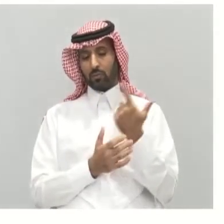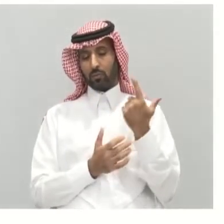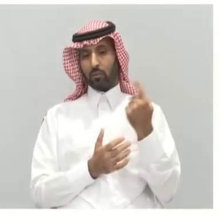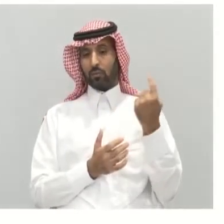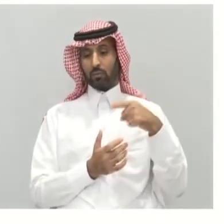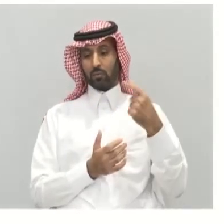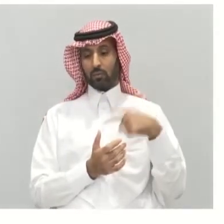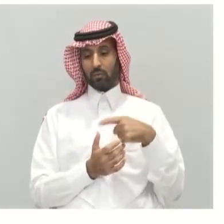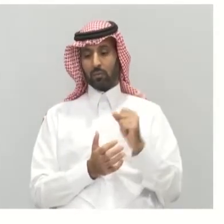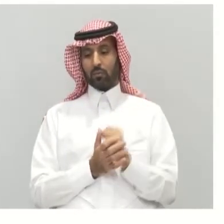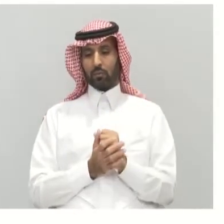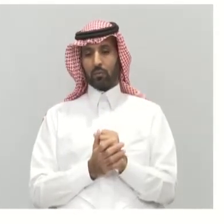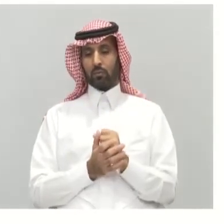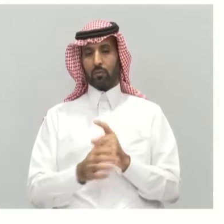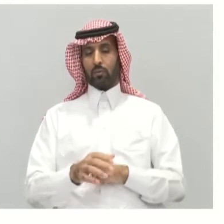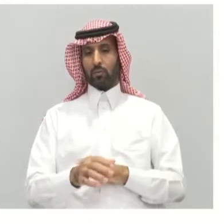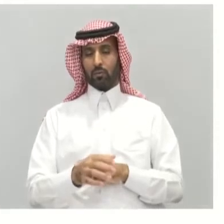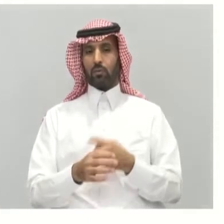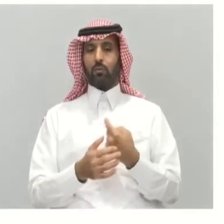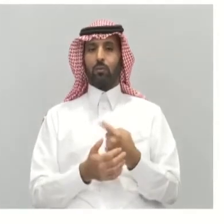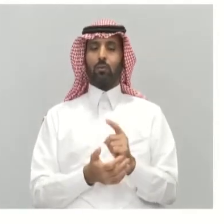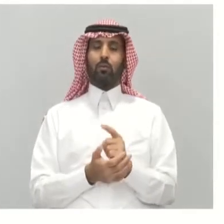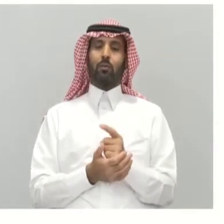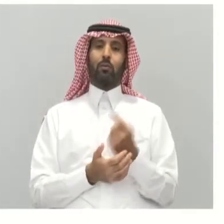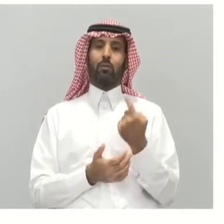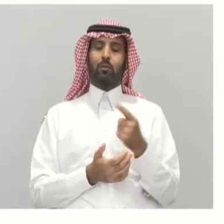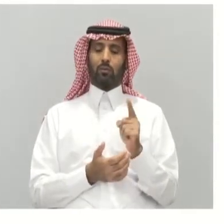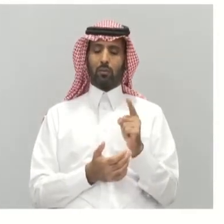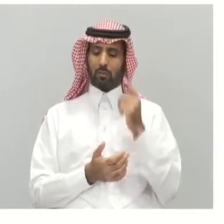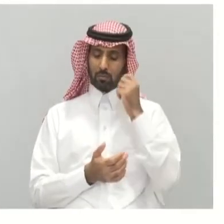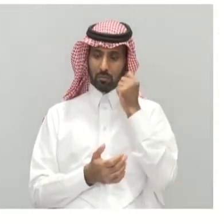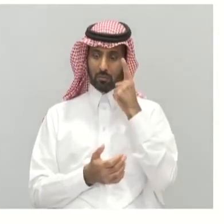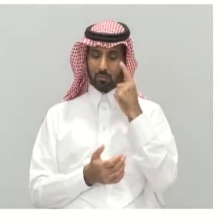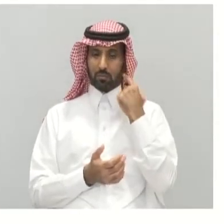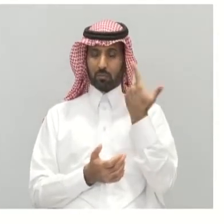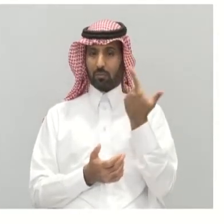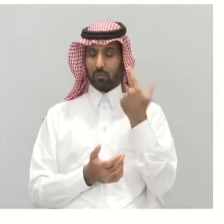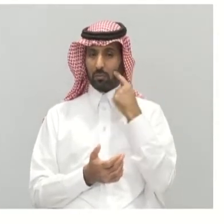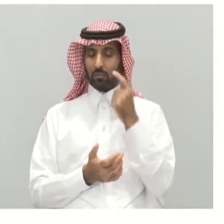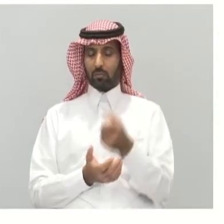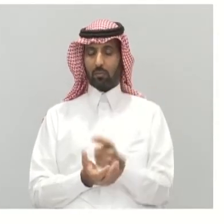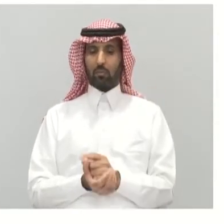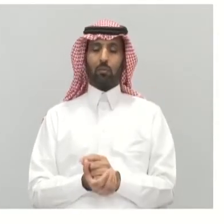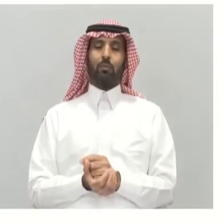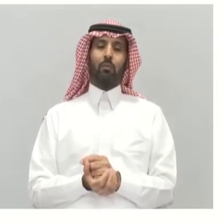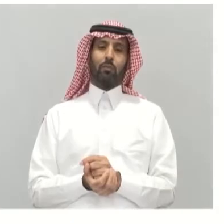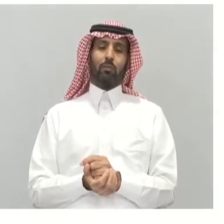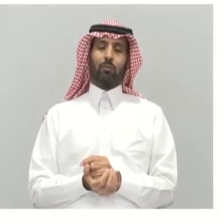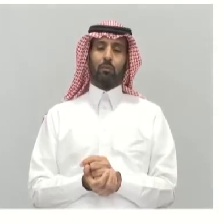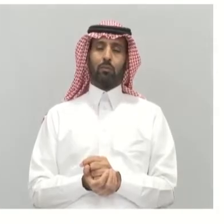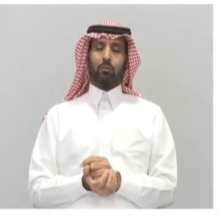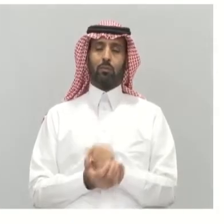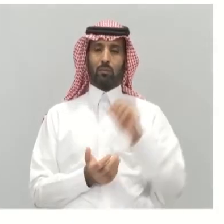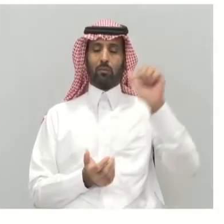it should be a time, at 11 p.m. and woke up at also. Sorry, I missed the